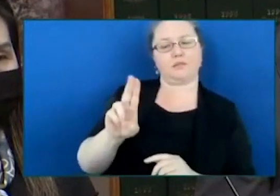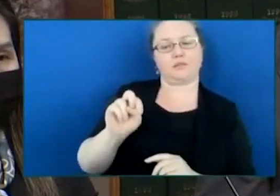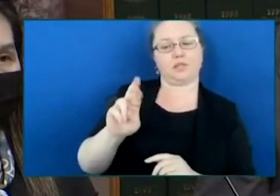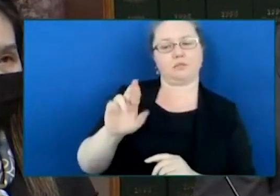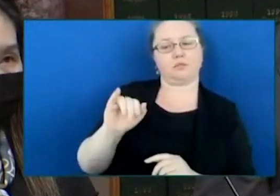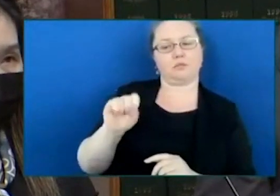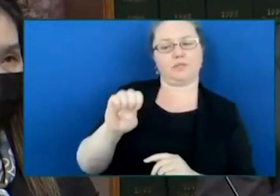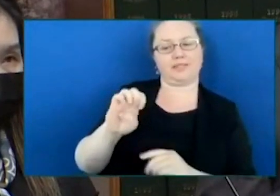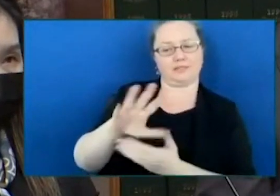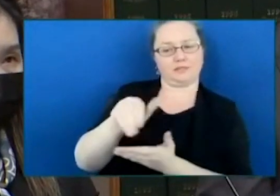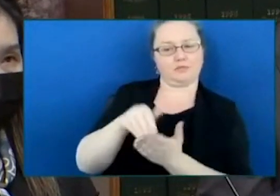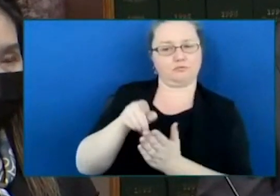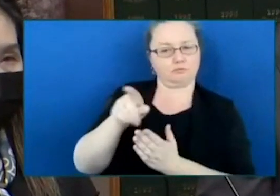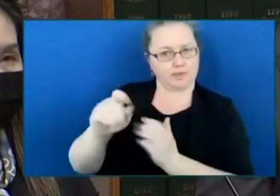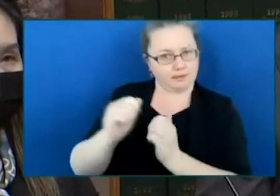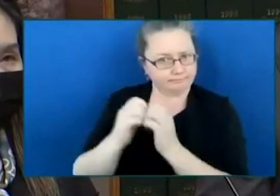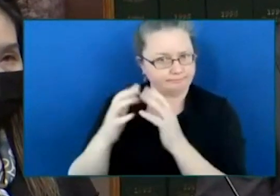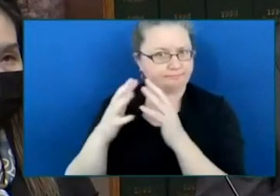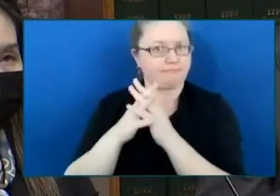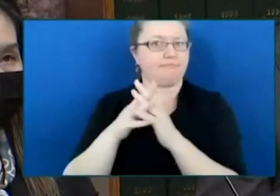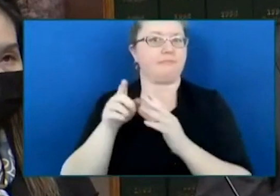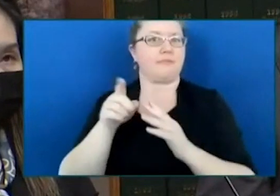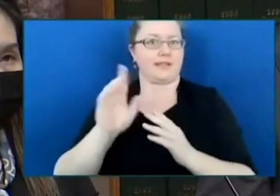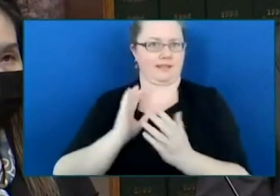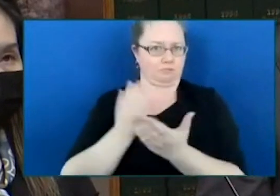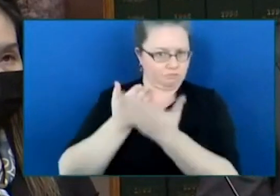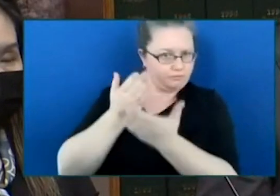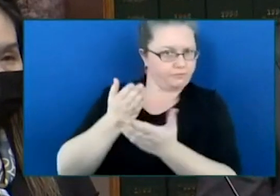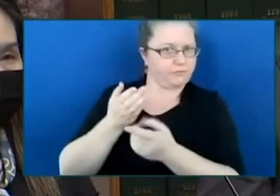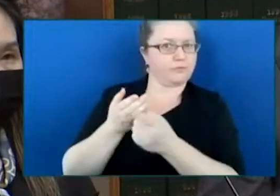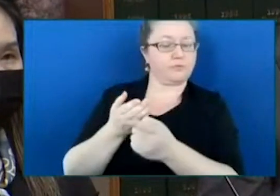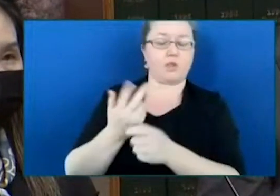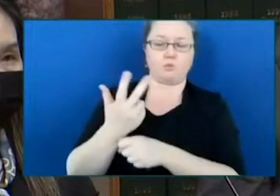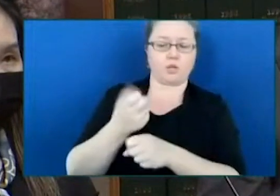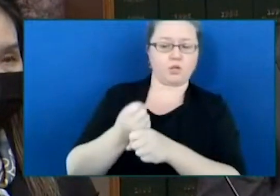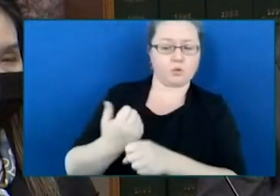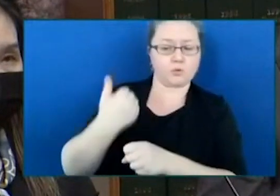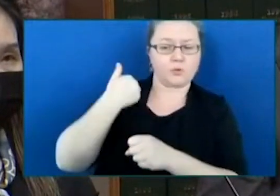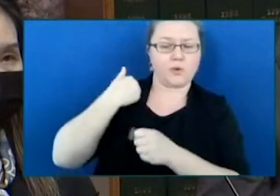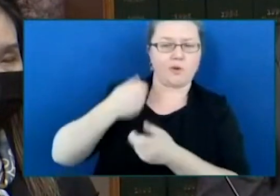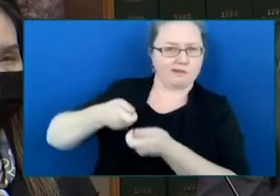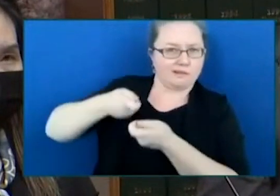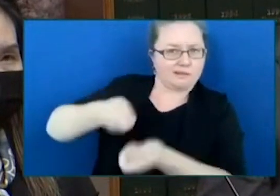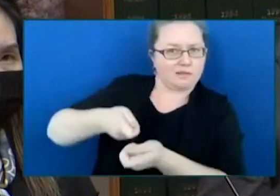ago, I had the opportunity to celebrate with the community when we broke ground on these new homes.